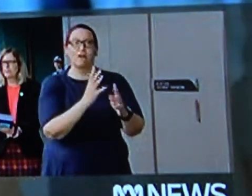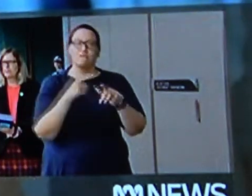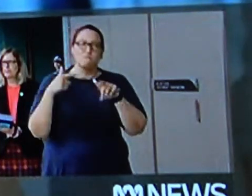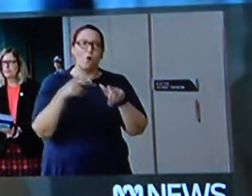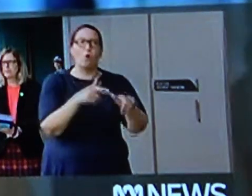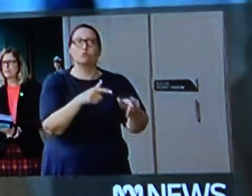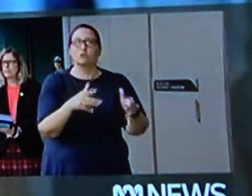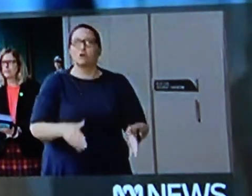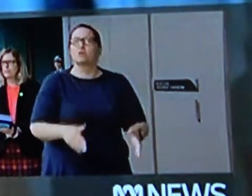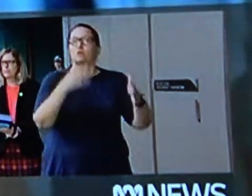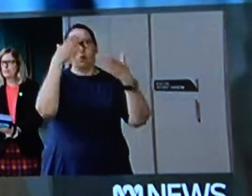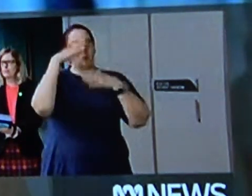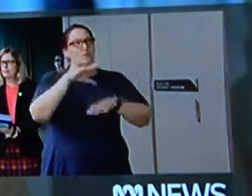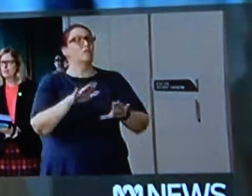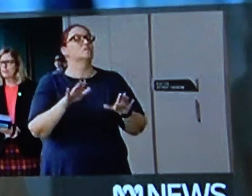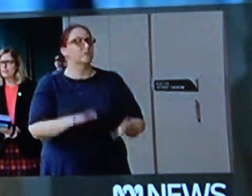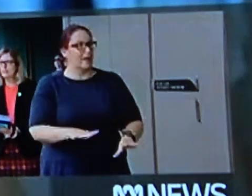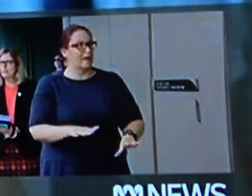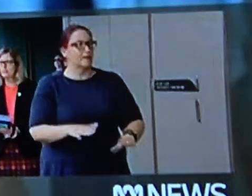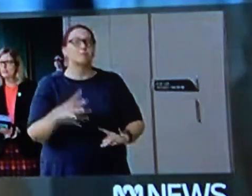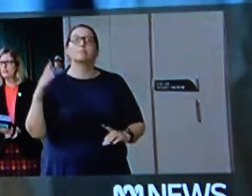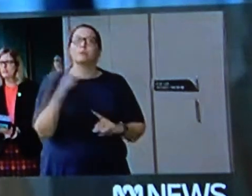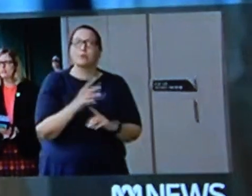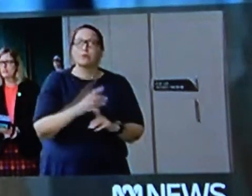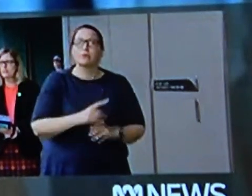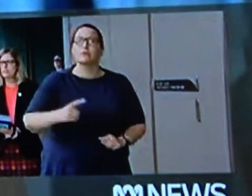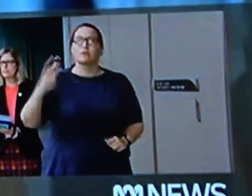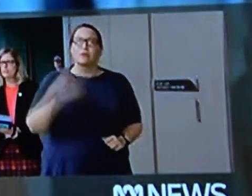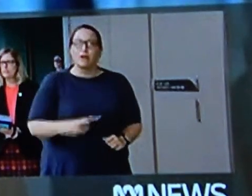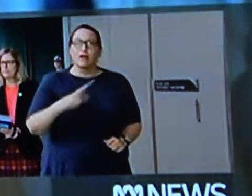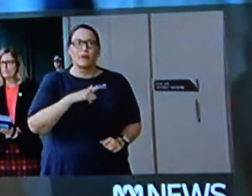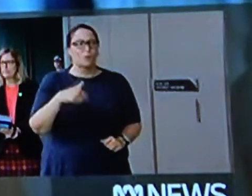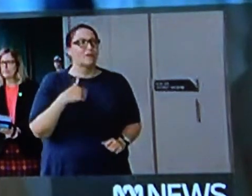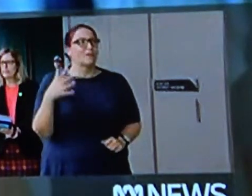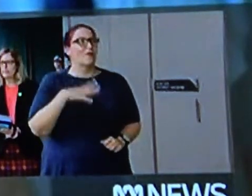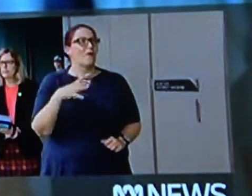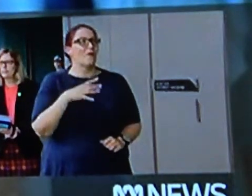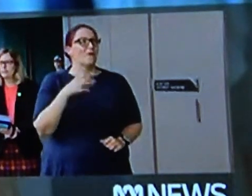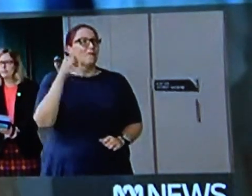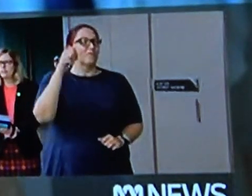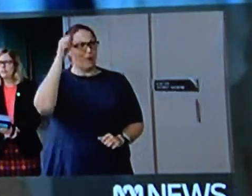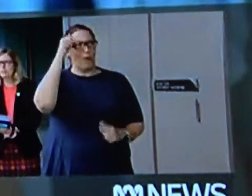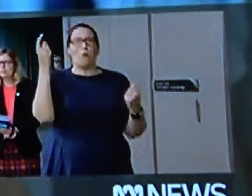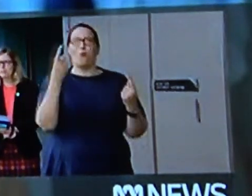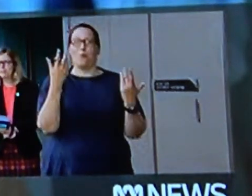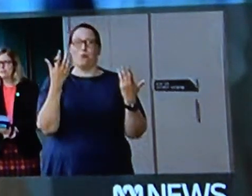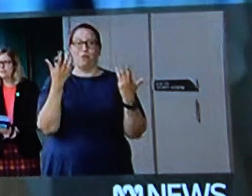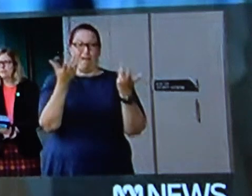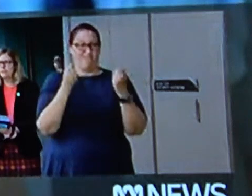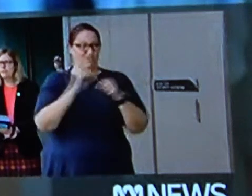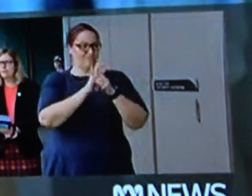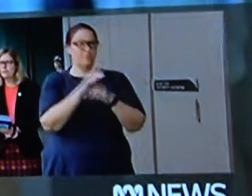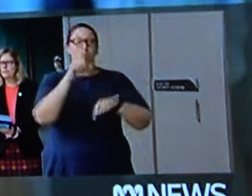vast majority of cases in New South Wales have been acquired from people who've either been overseas or are a direct contact to someone who's